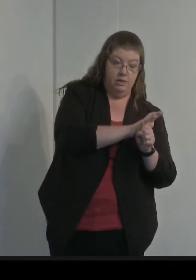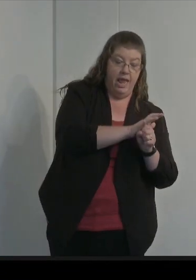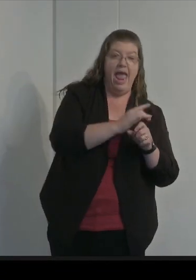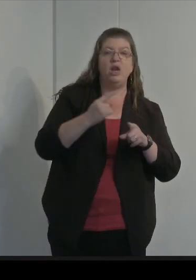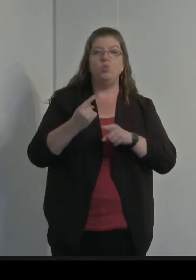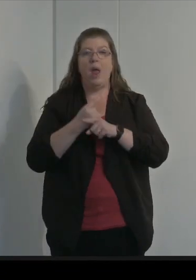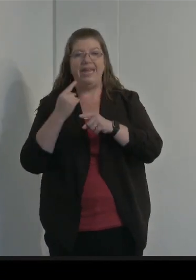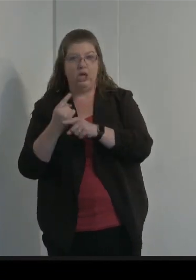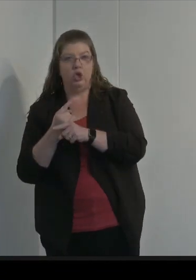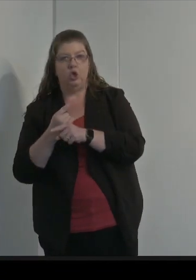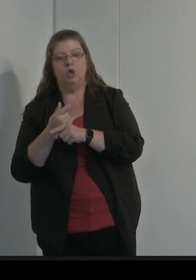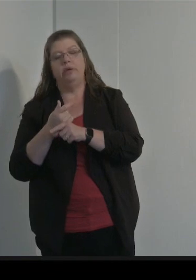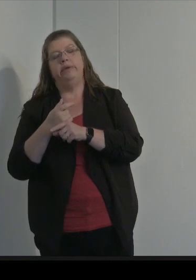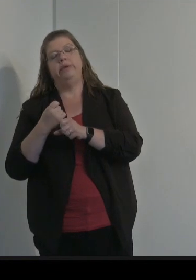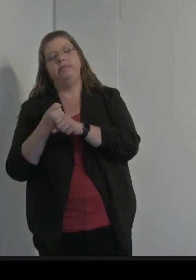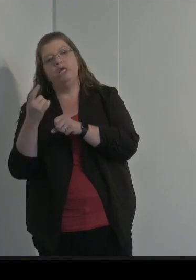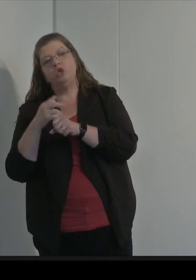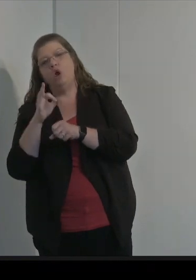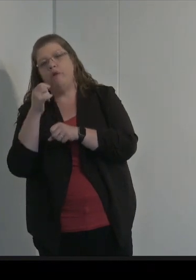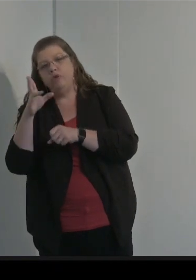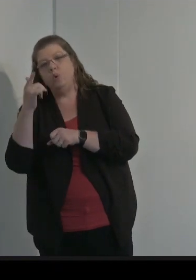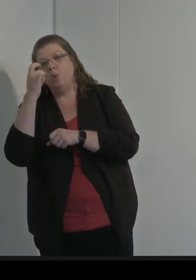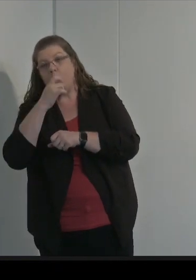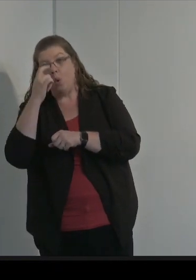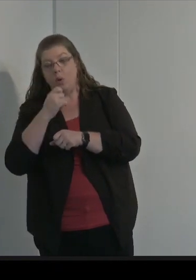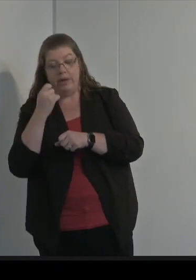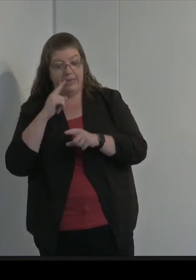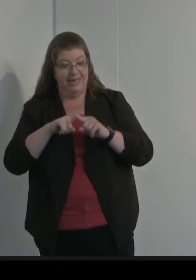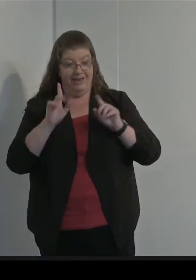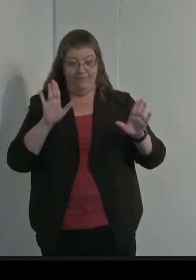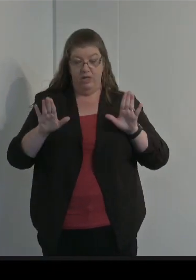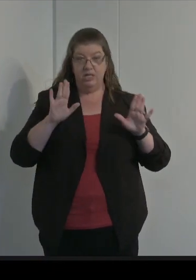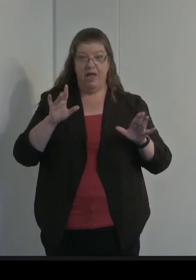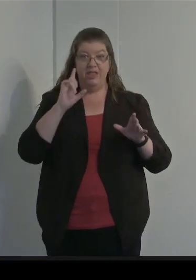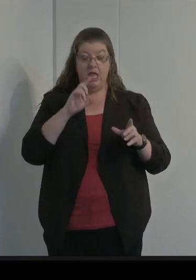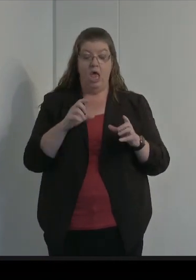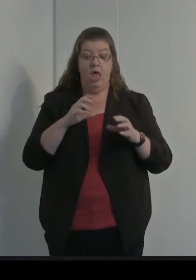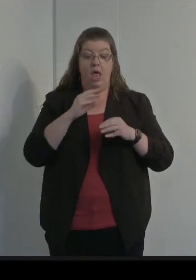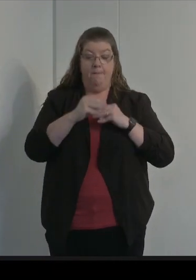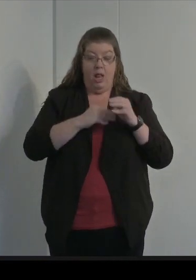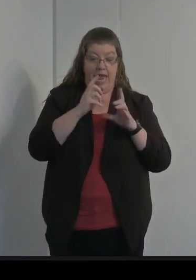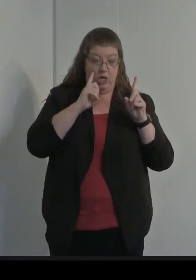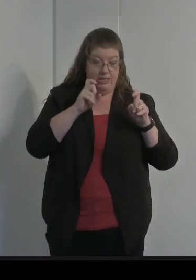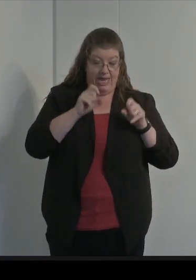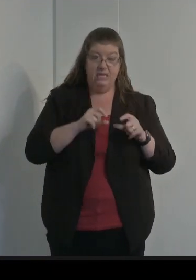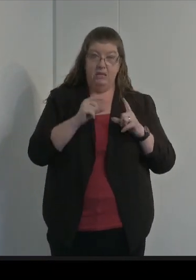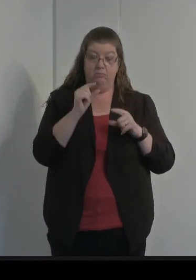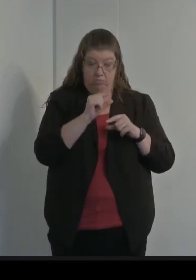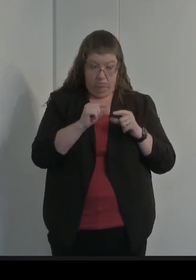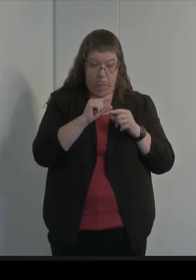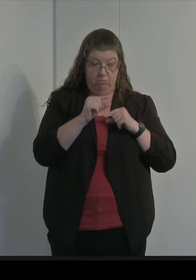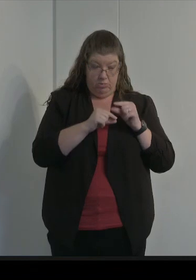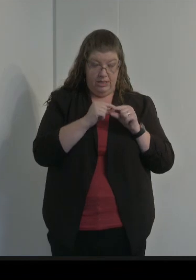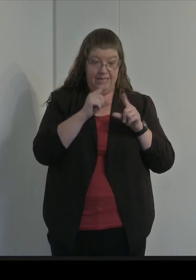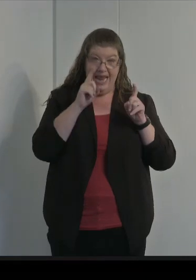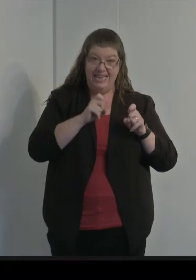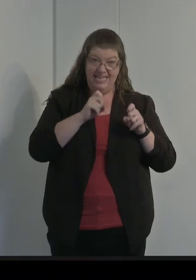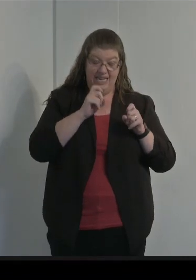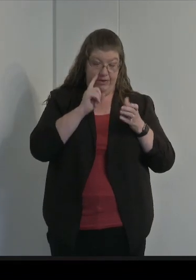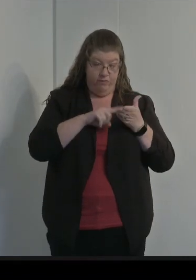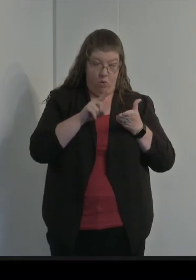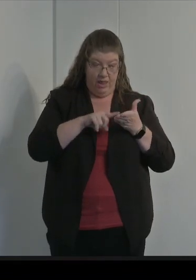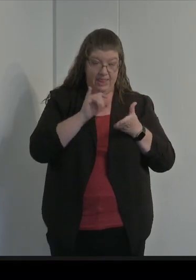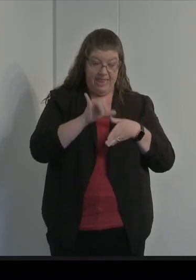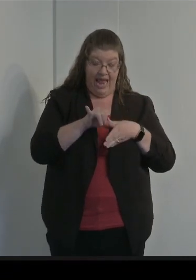coronaviruses, the primers that are used for the molecular testing, which is the PCR testing that we do to identify